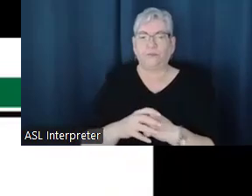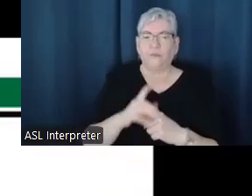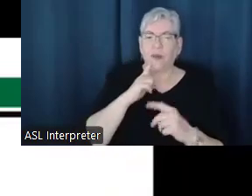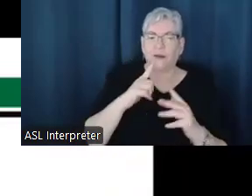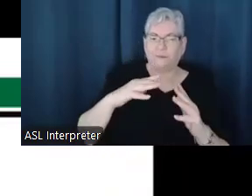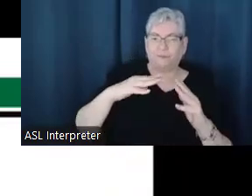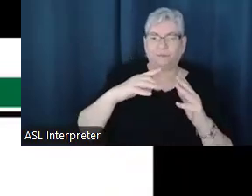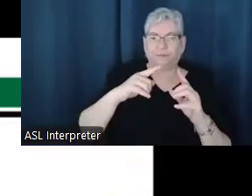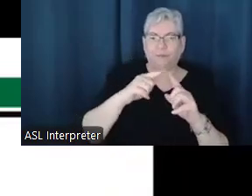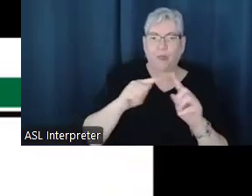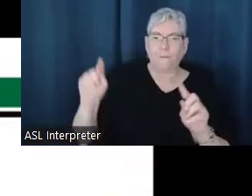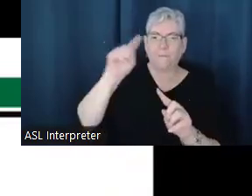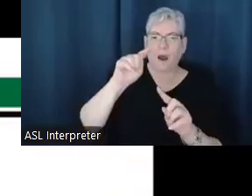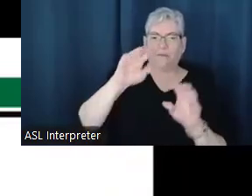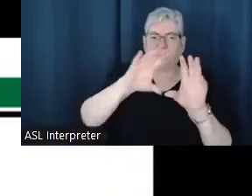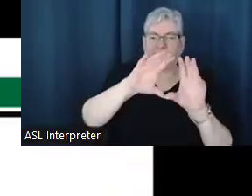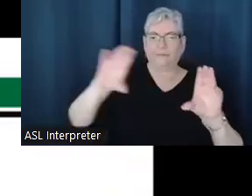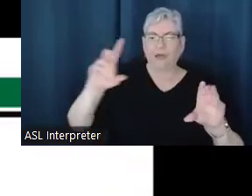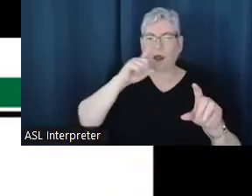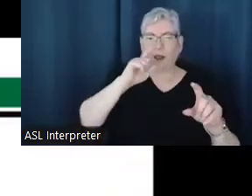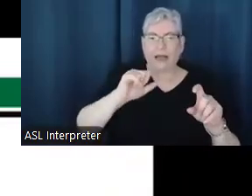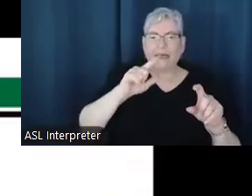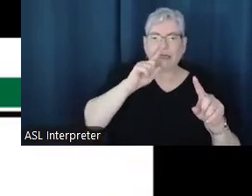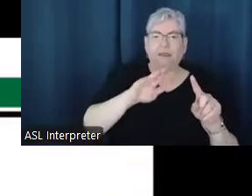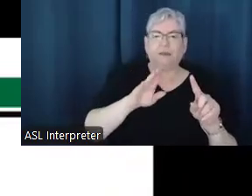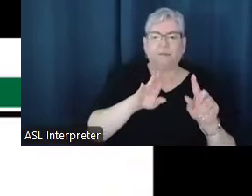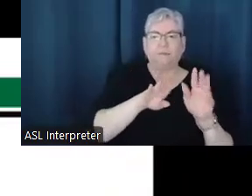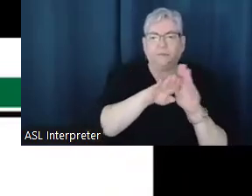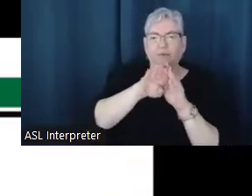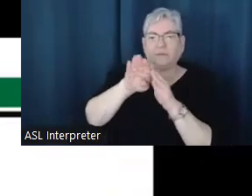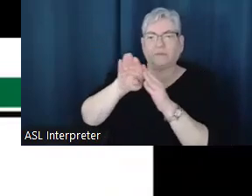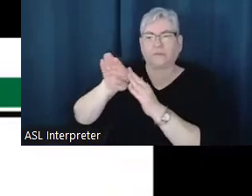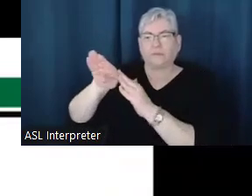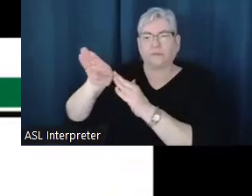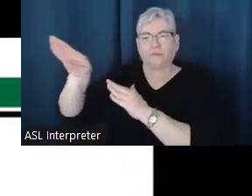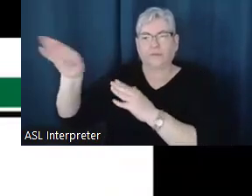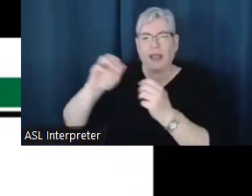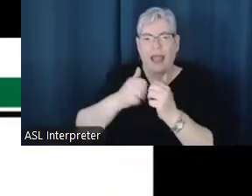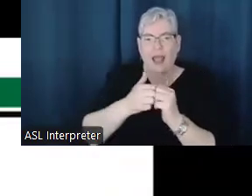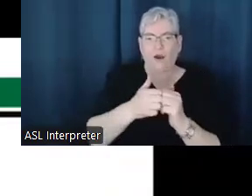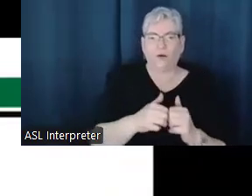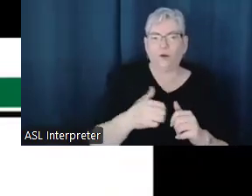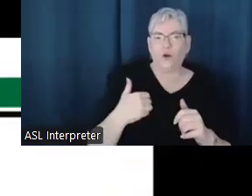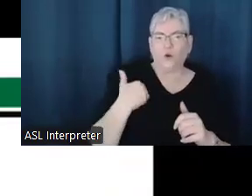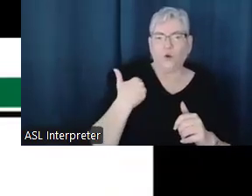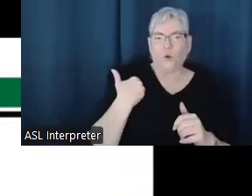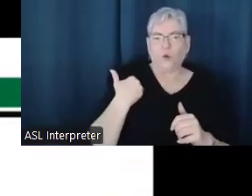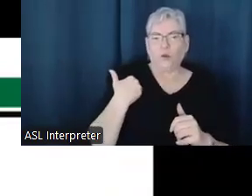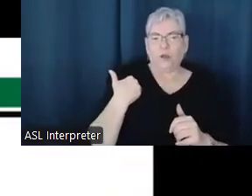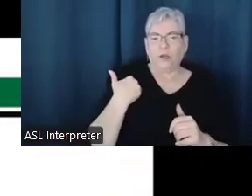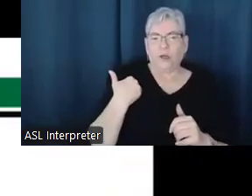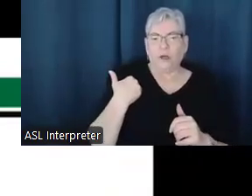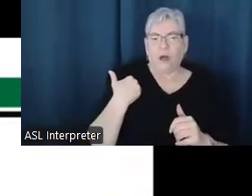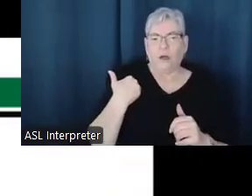see the stepping stones of all of these steps. And the youth engagement toolkit that's already out there is wonderful because it